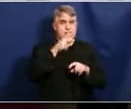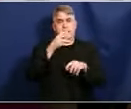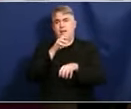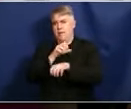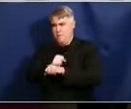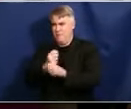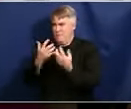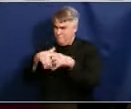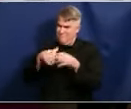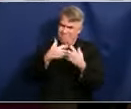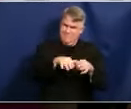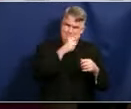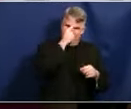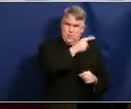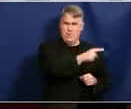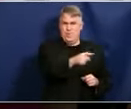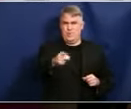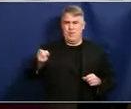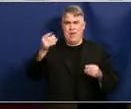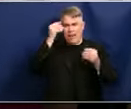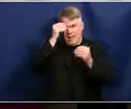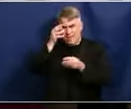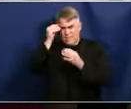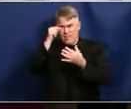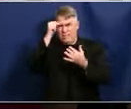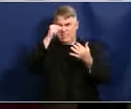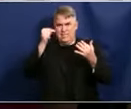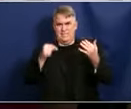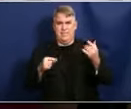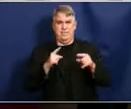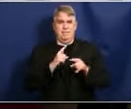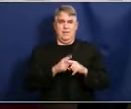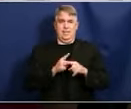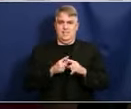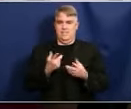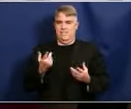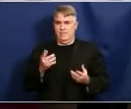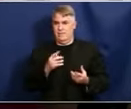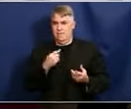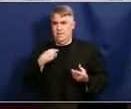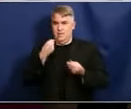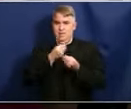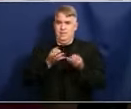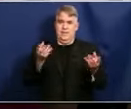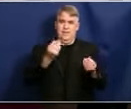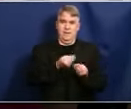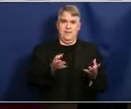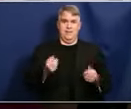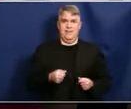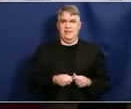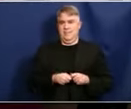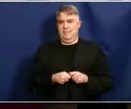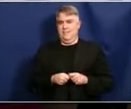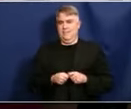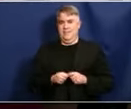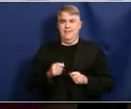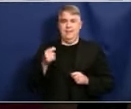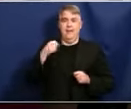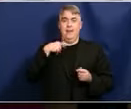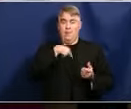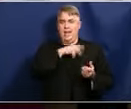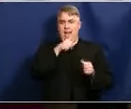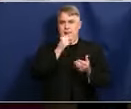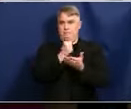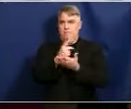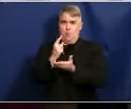people have the information that they need and understand how the vaccines have been FDA approved and they are safe for us. And